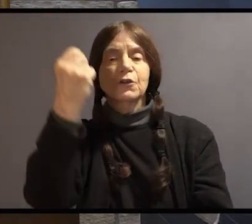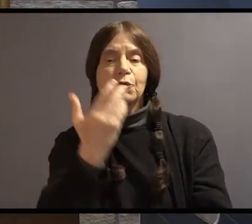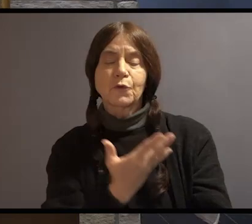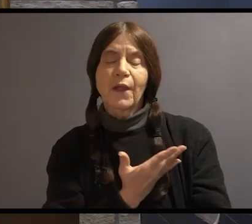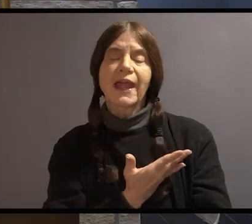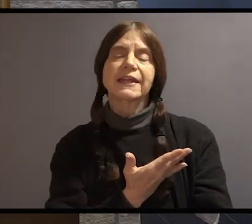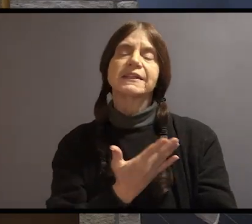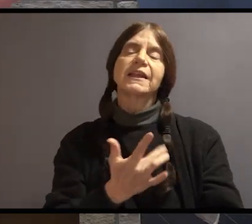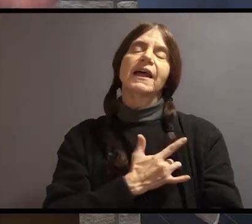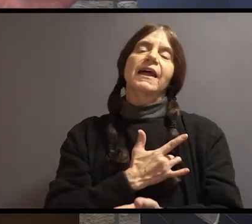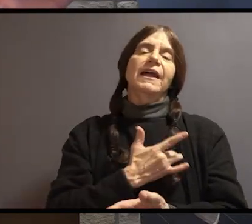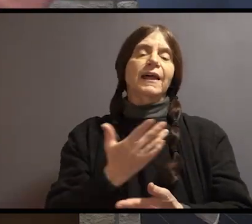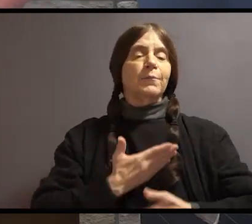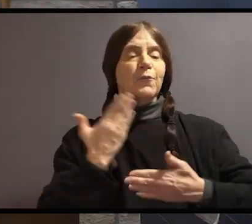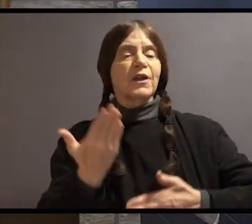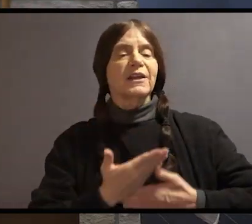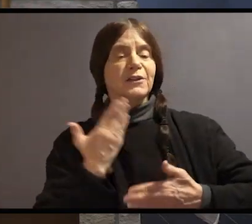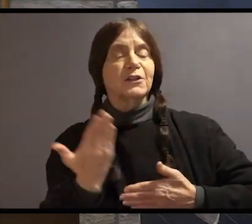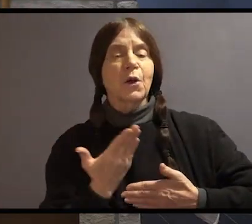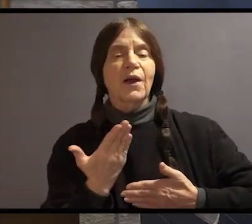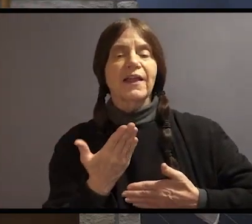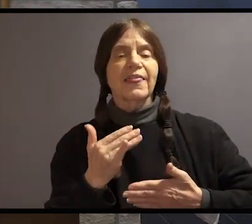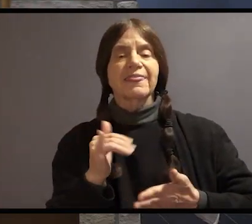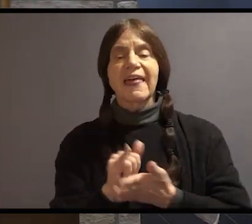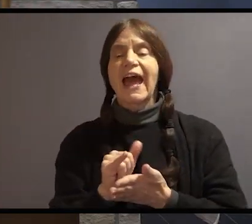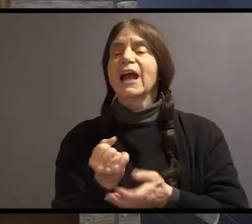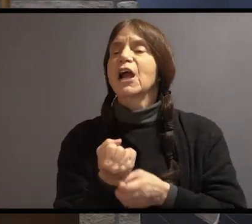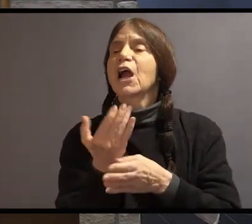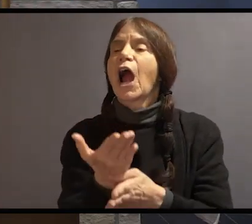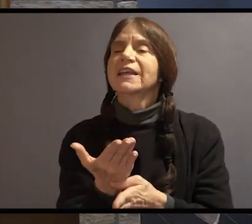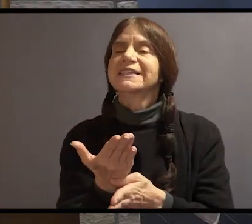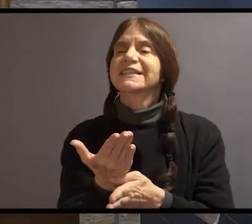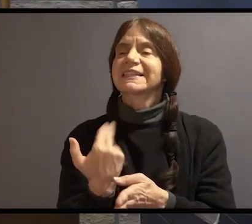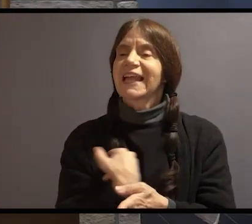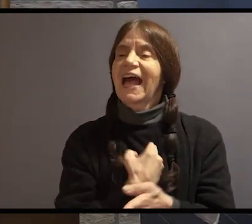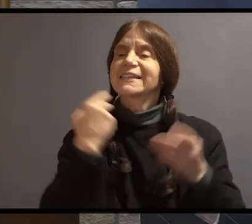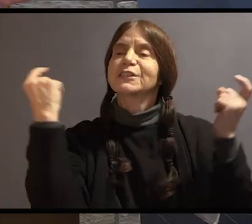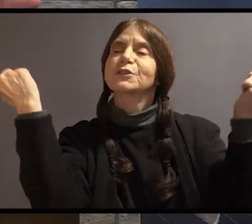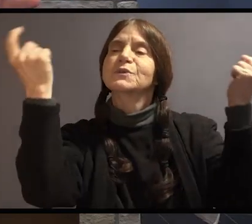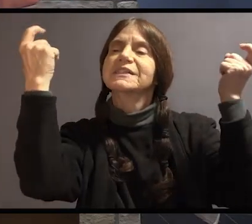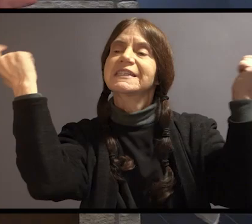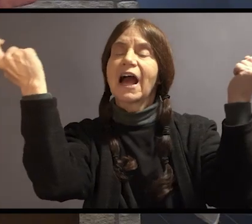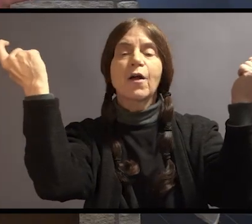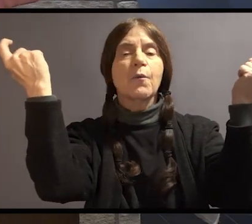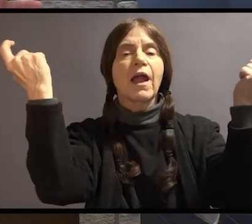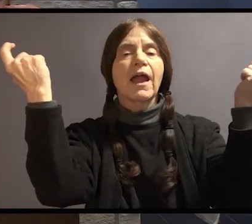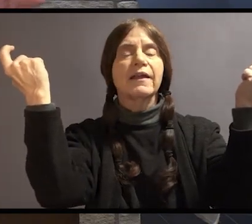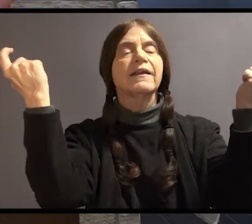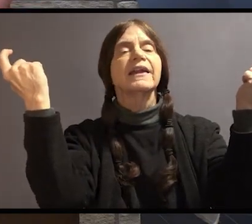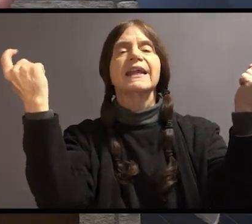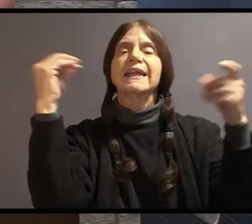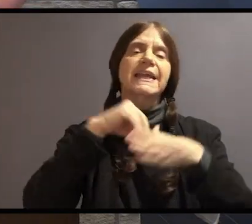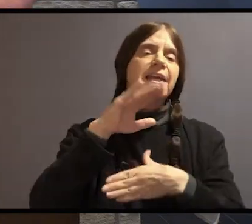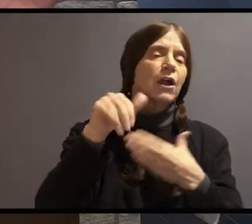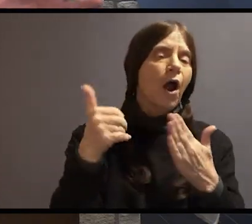bring to our lives? That's what causes the Christian to rejoice always in